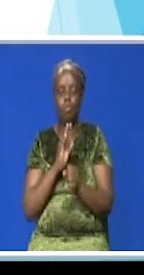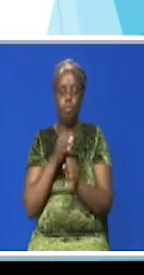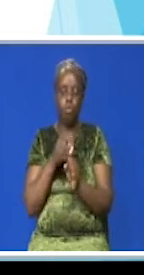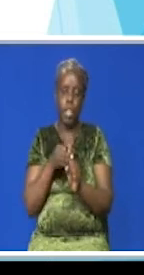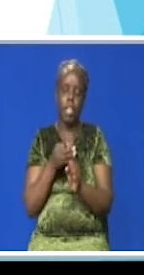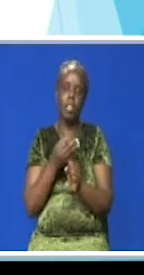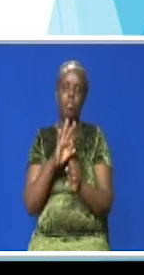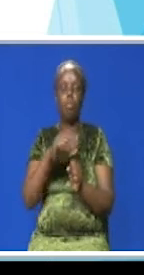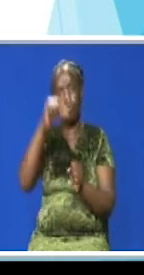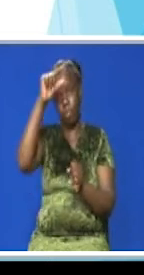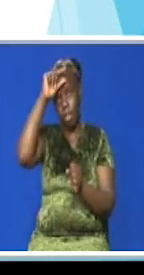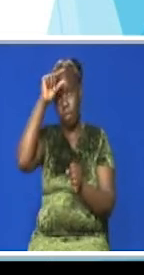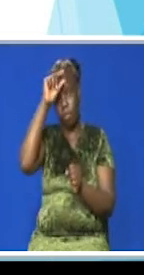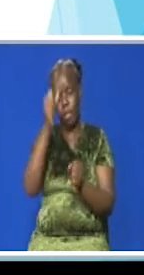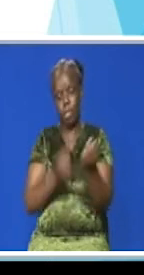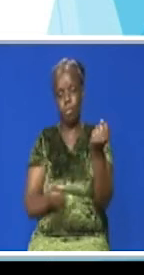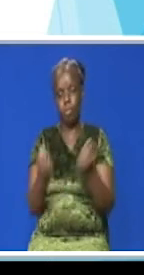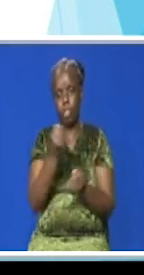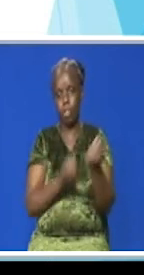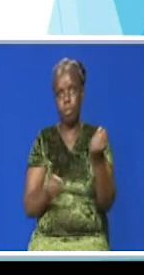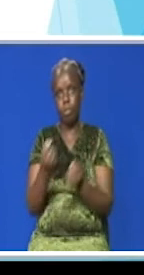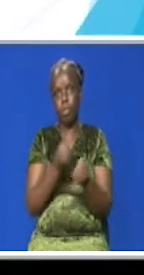of government vehicles.